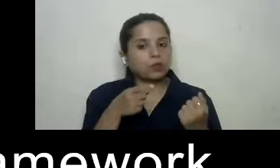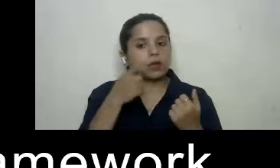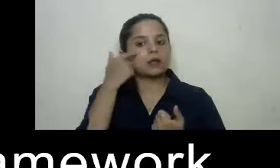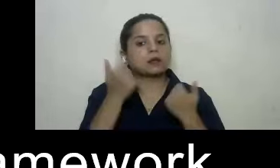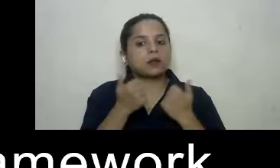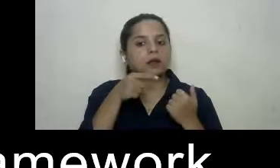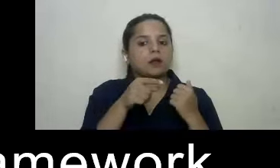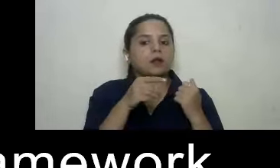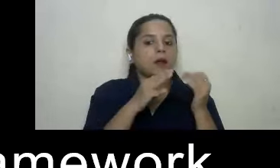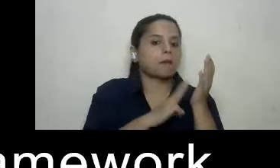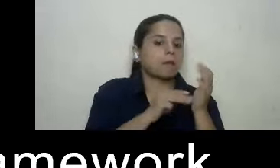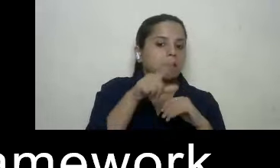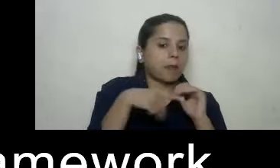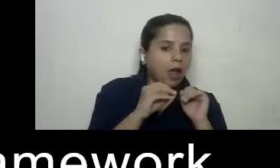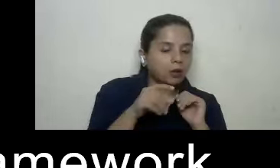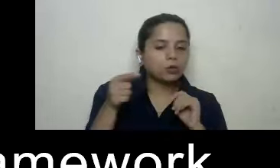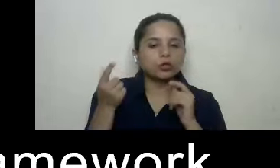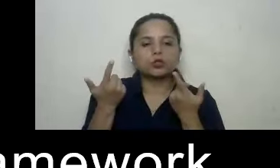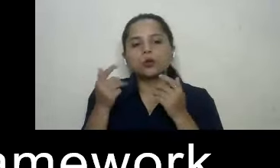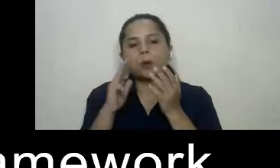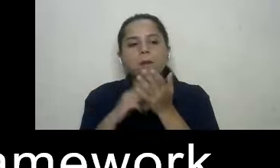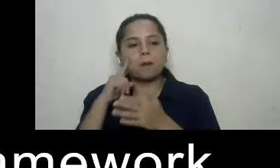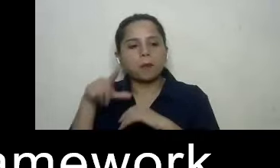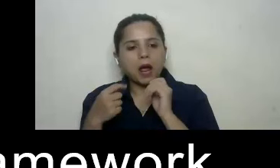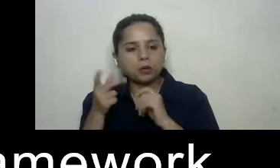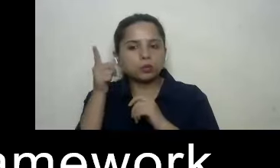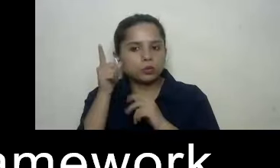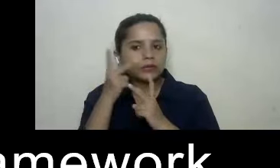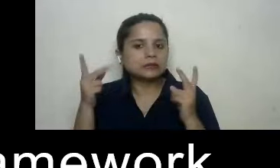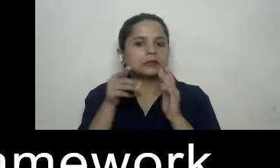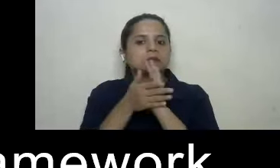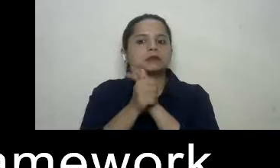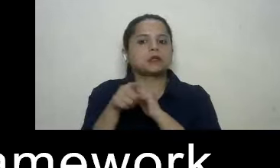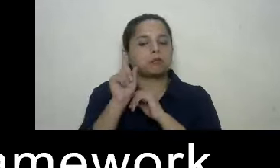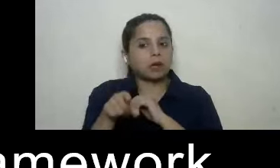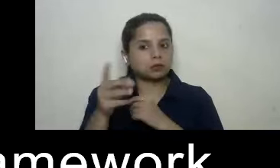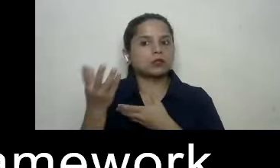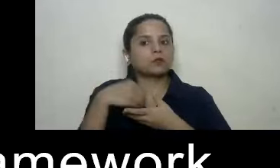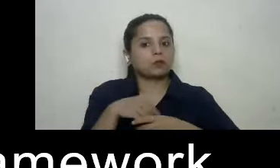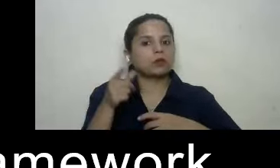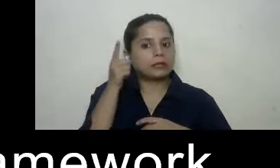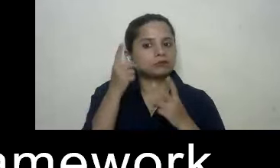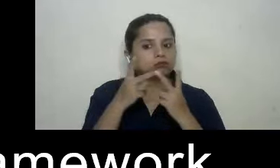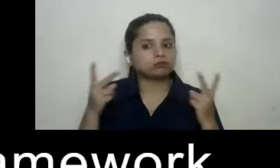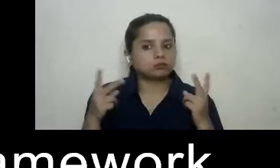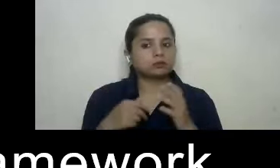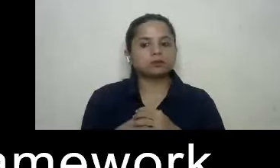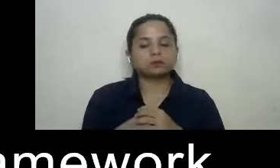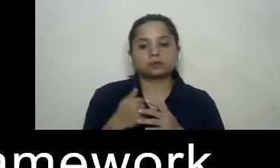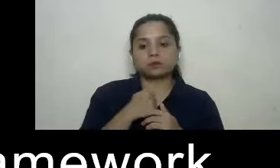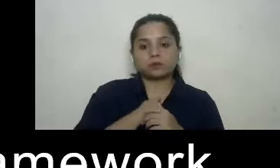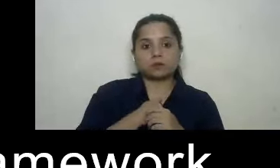macro and micro listening skills. And it should involve listening to a passage. And R